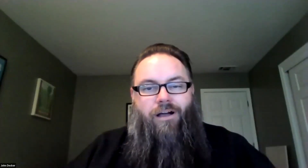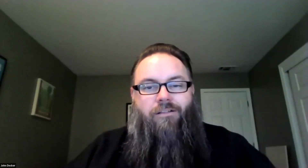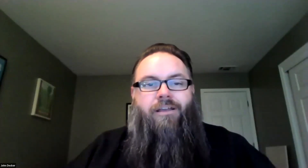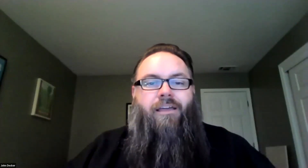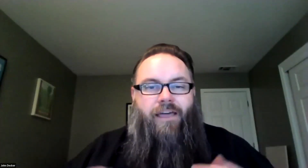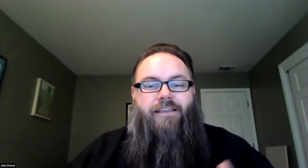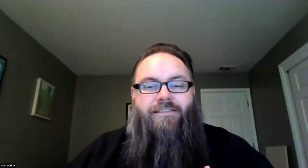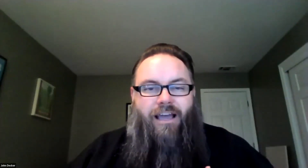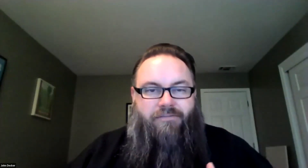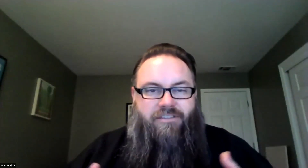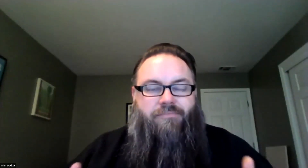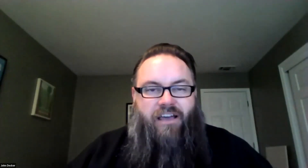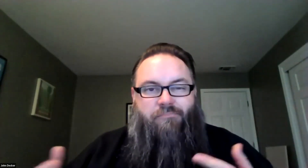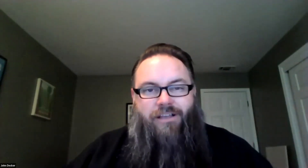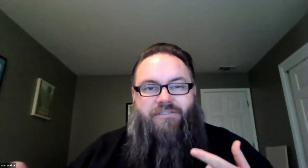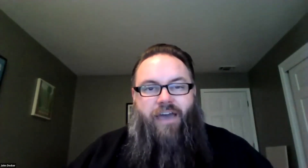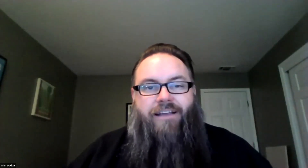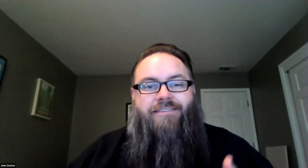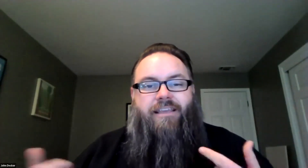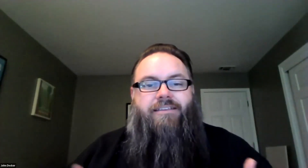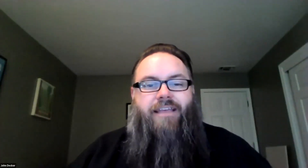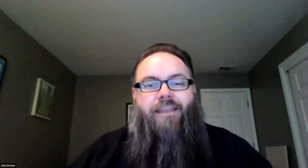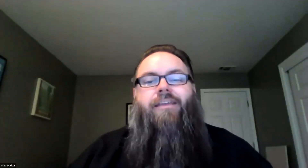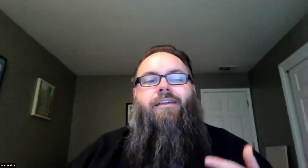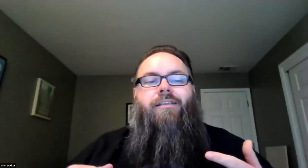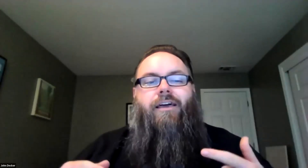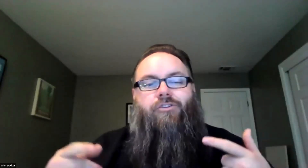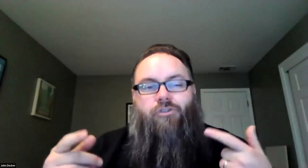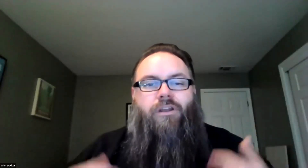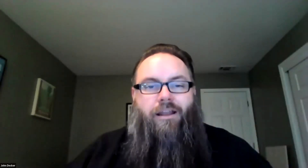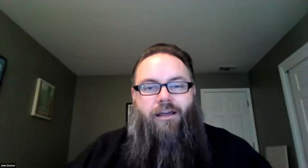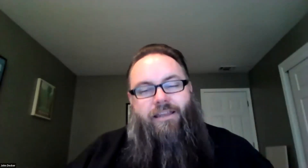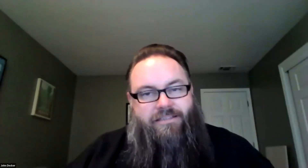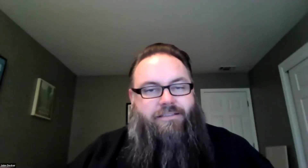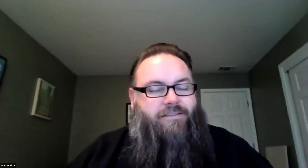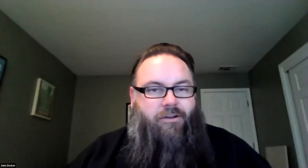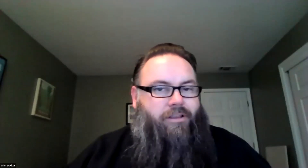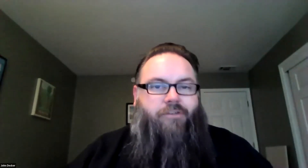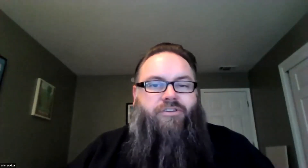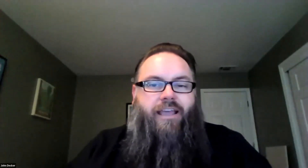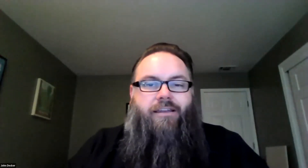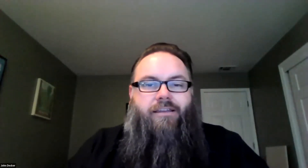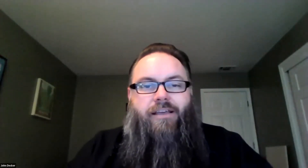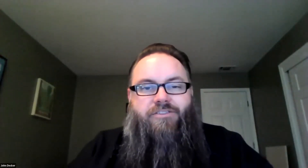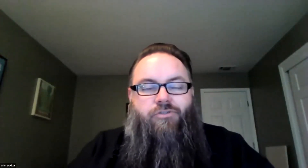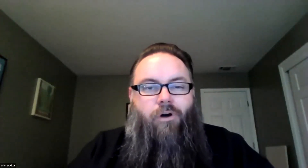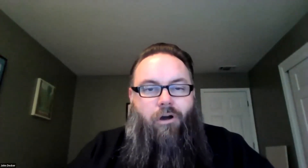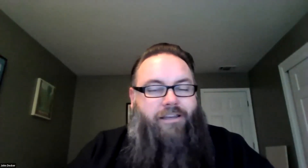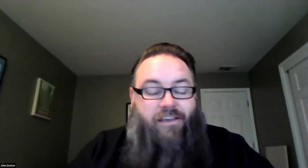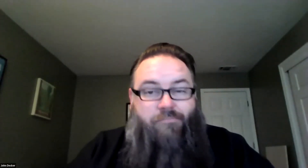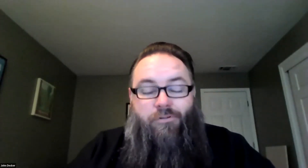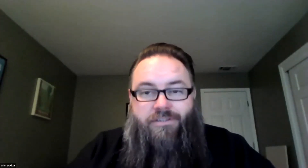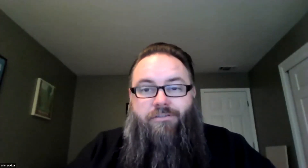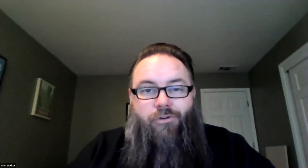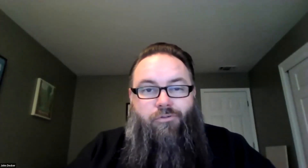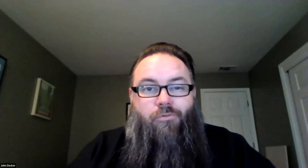there as well. That is kind of some deaf plus facts, things that like you would not necessarily understand unless you are